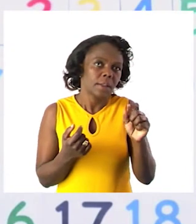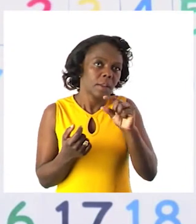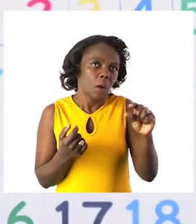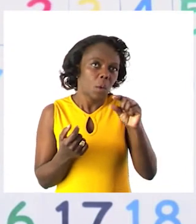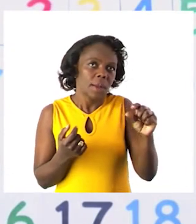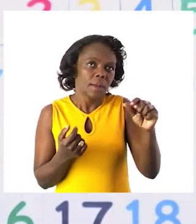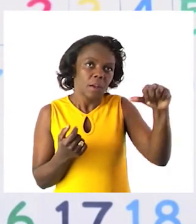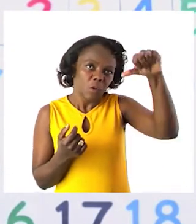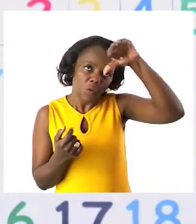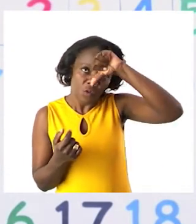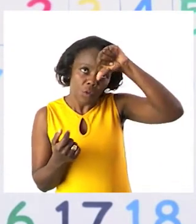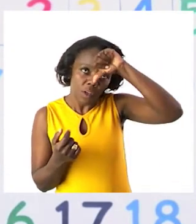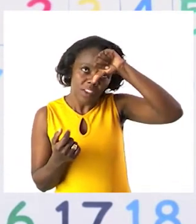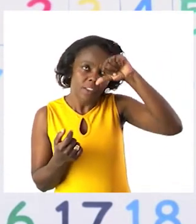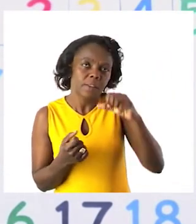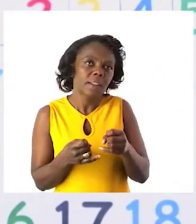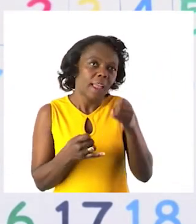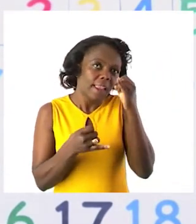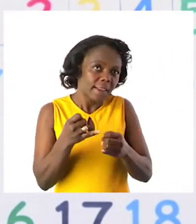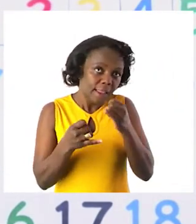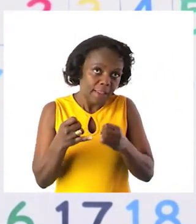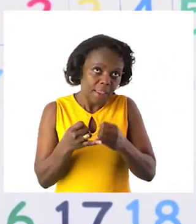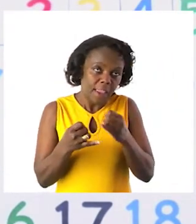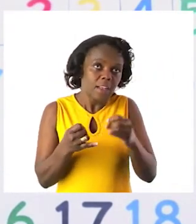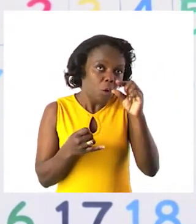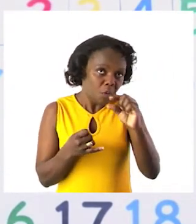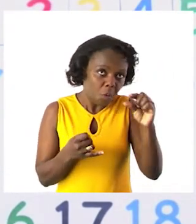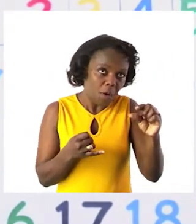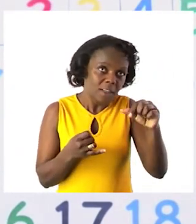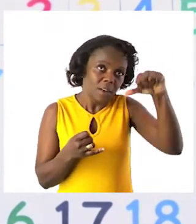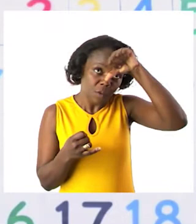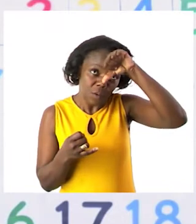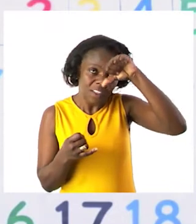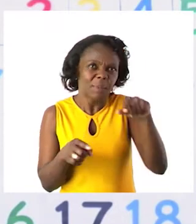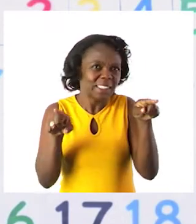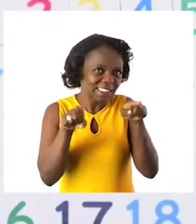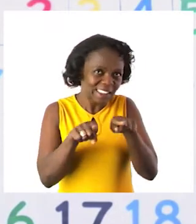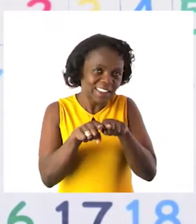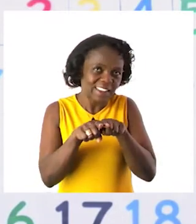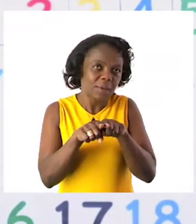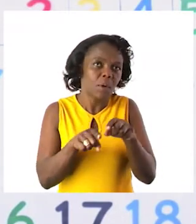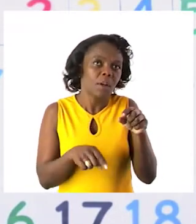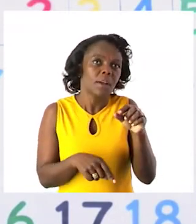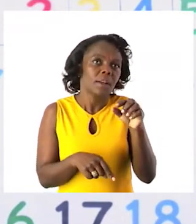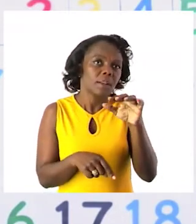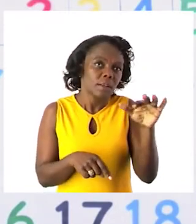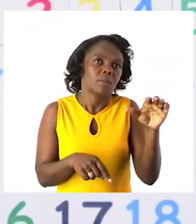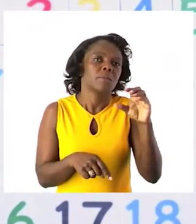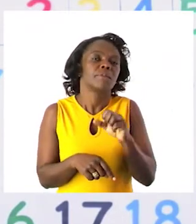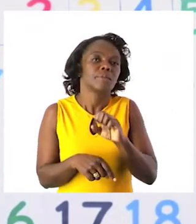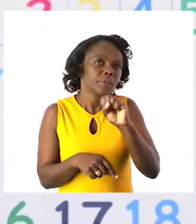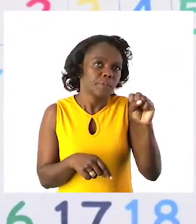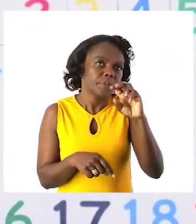foolish. It's at the end of the word. It's still a sh. All right, so let's go